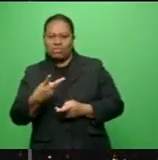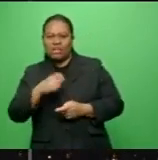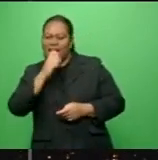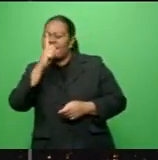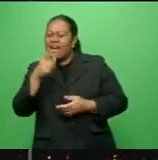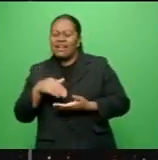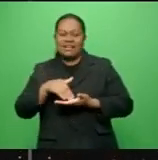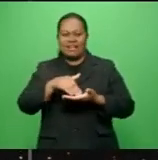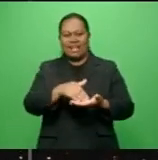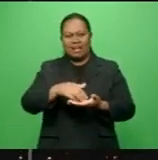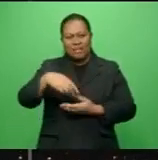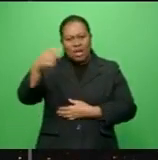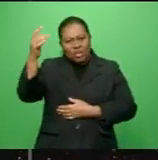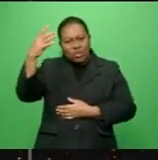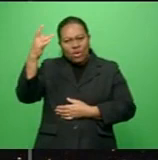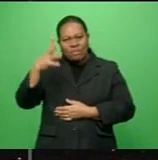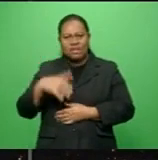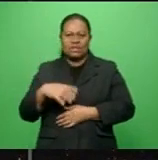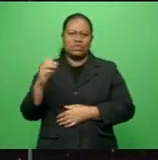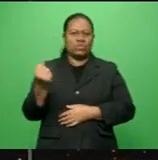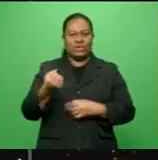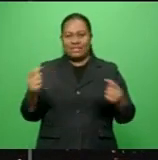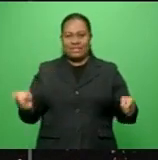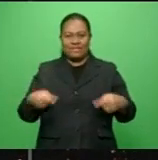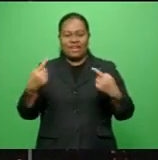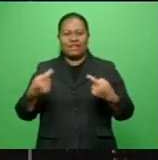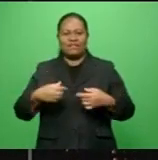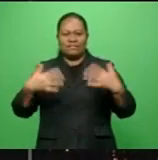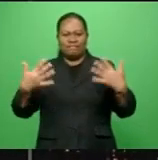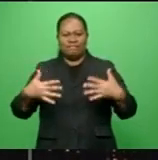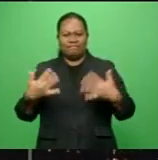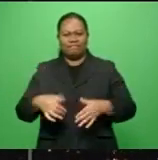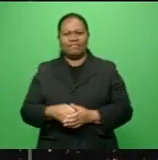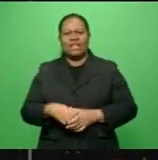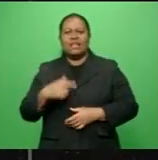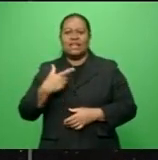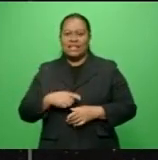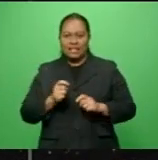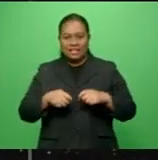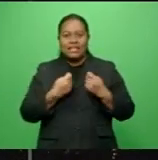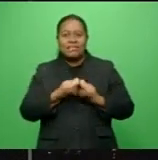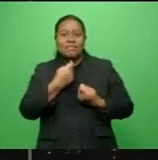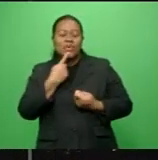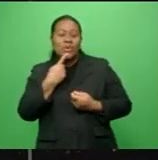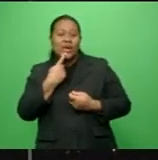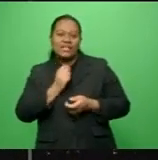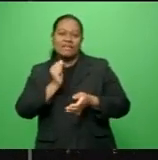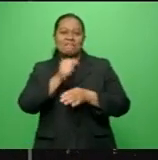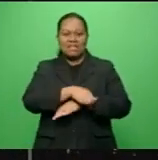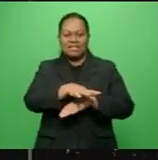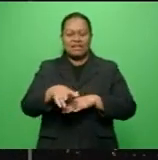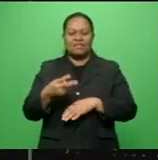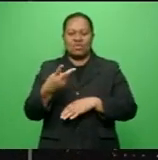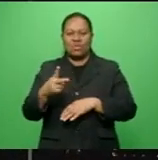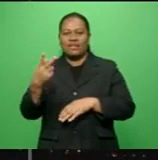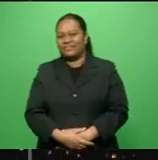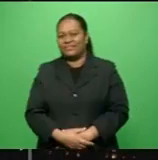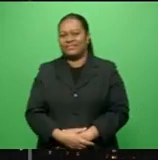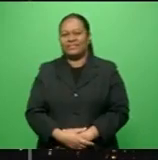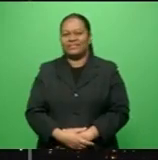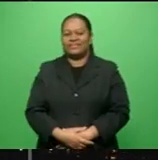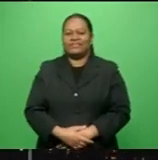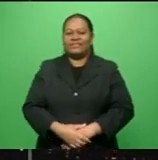Rebels make the Super Rugby AU final. The side lost to Filippo Ndaungunu and the Reds 25-13 in the semi-final last